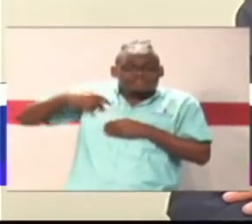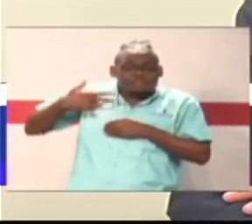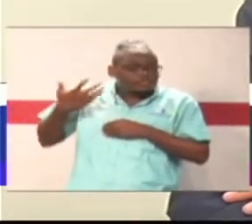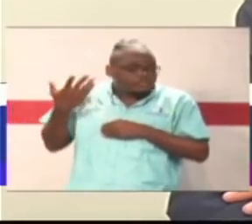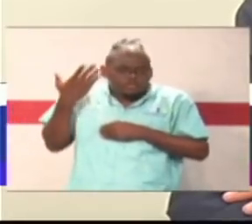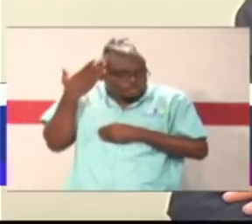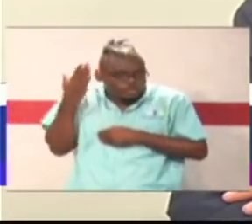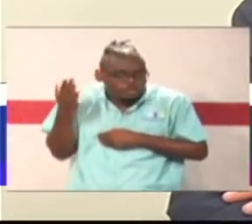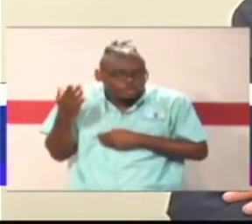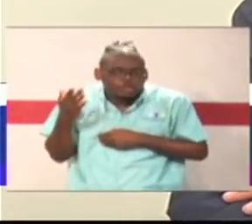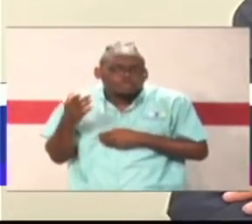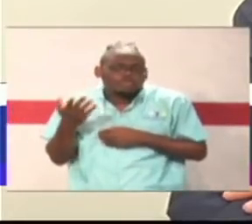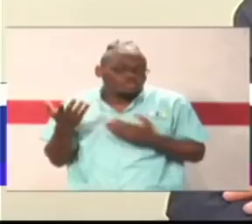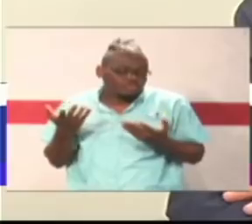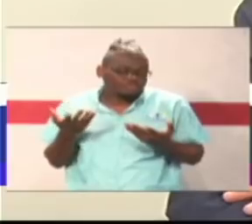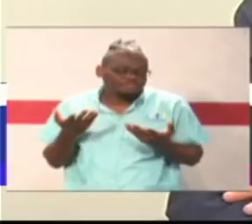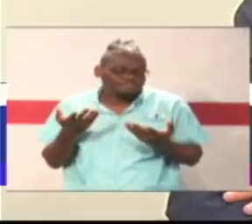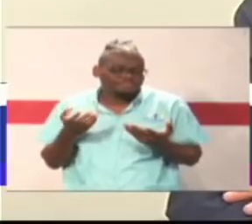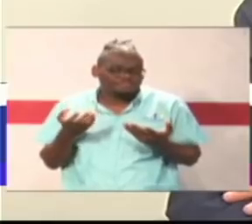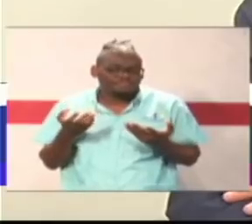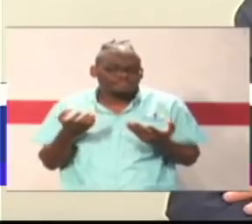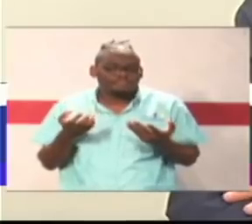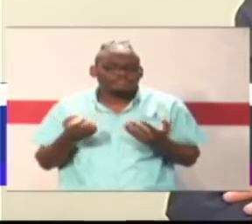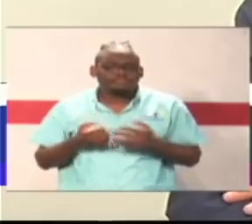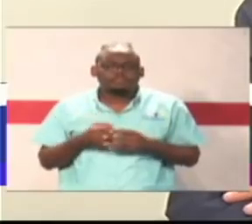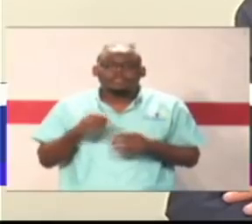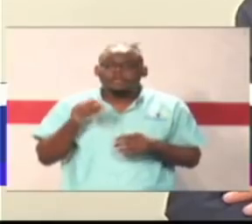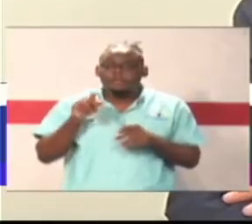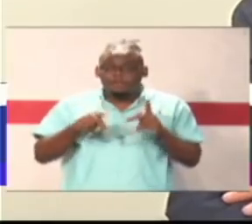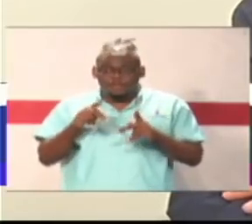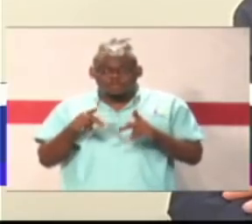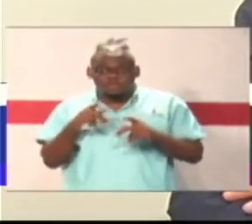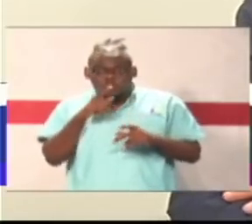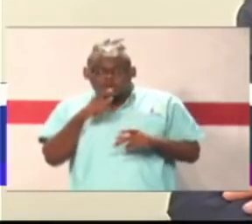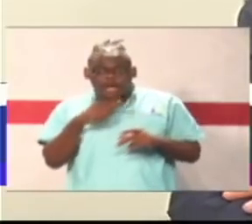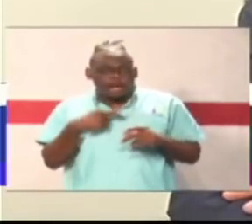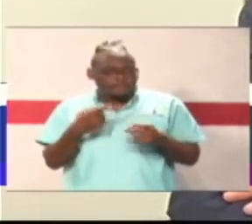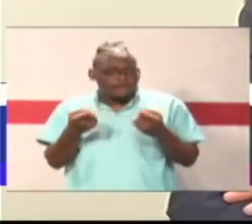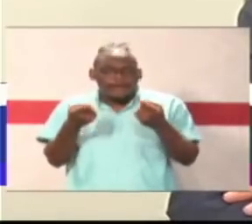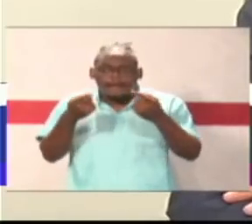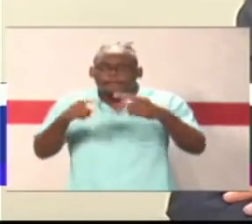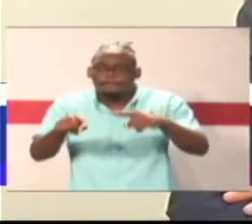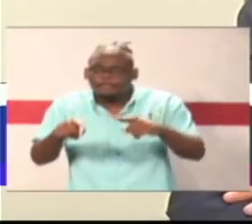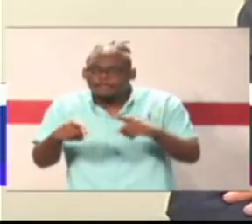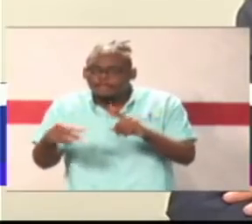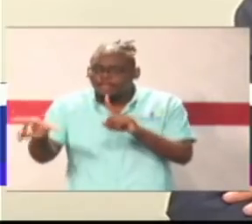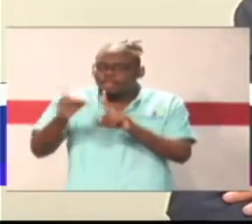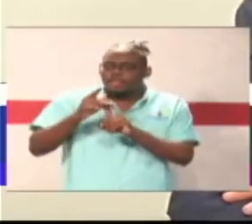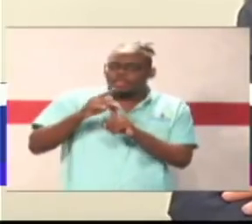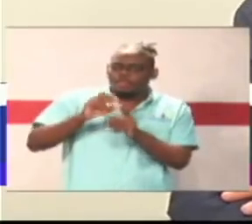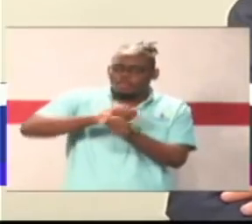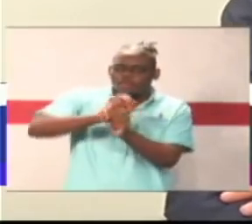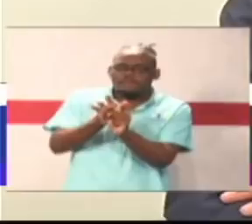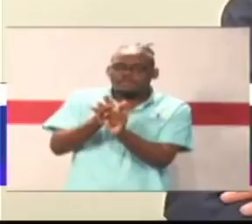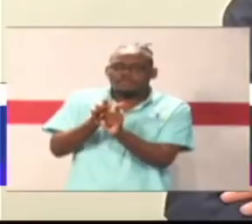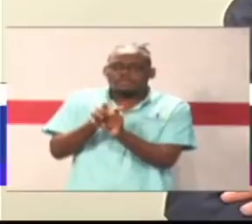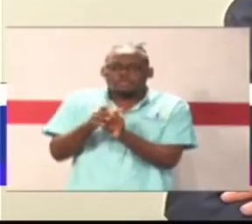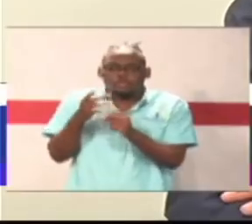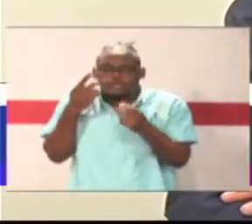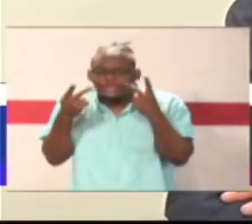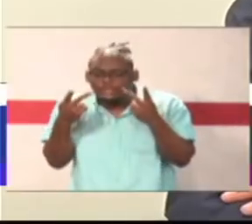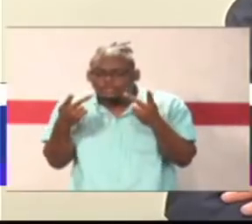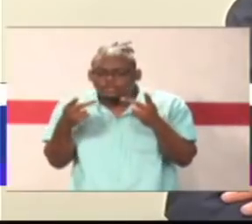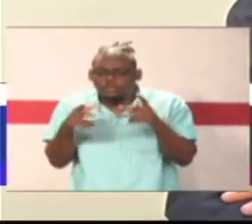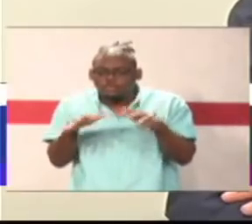disease did not know they were diabetics, did not know they were hypertensive. So one of the takeaway